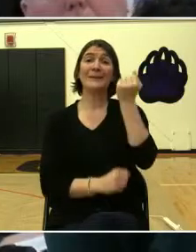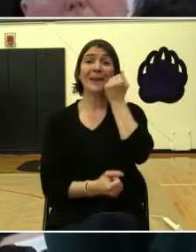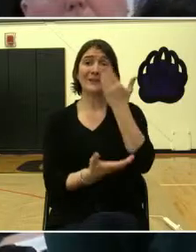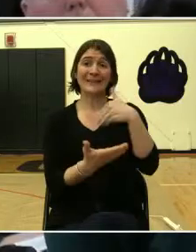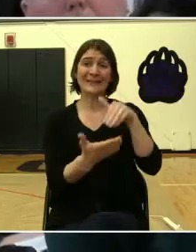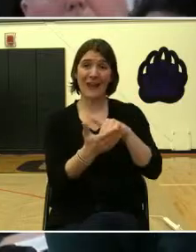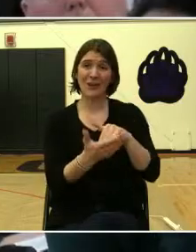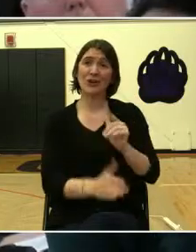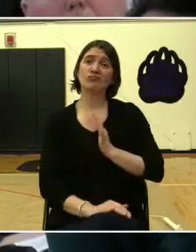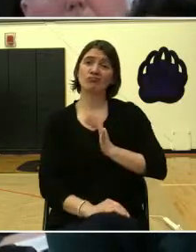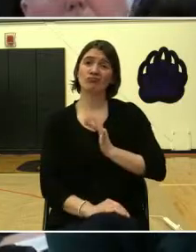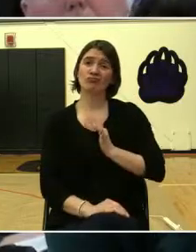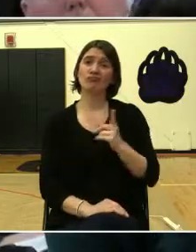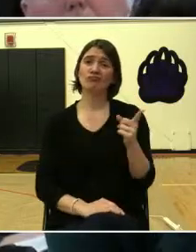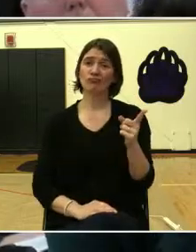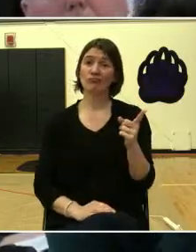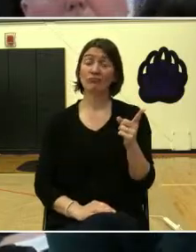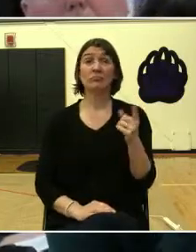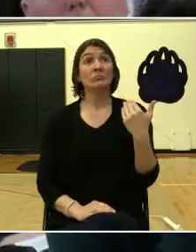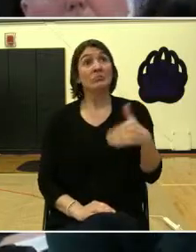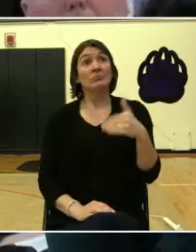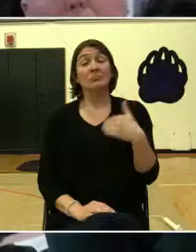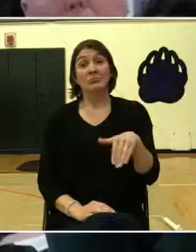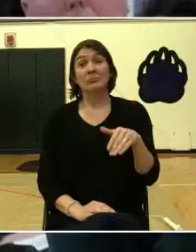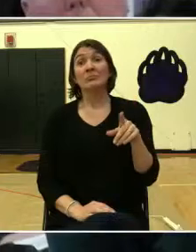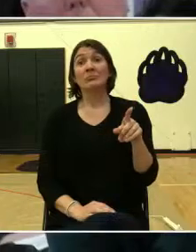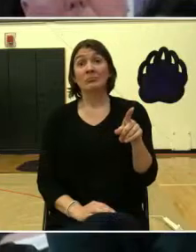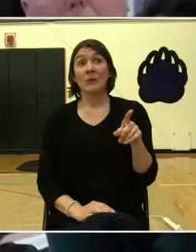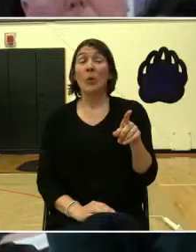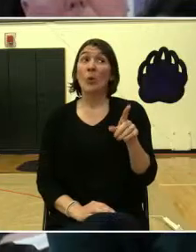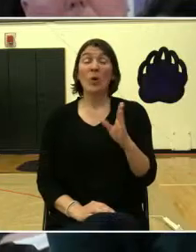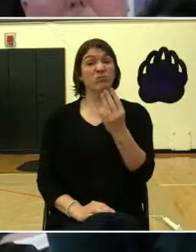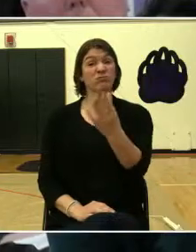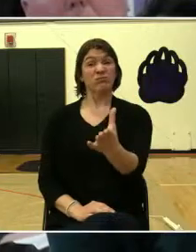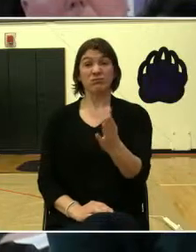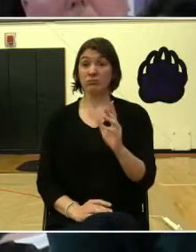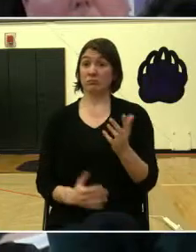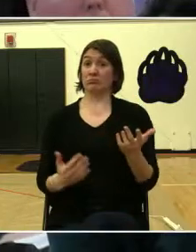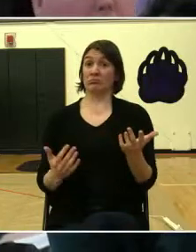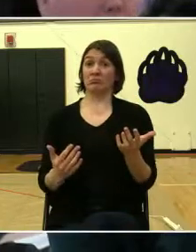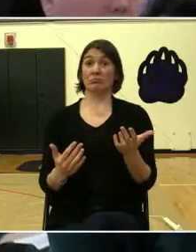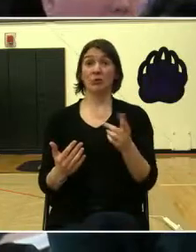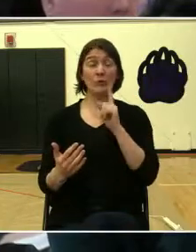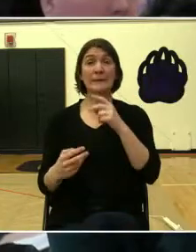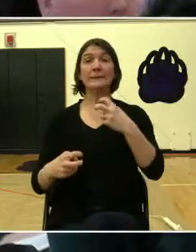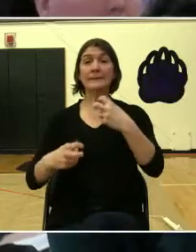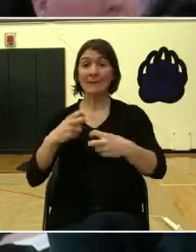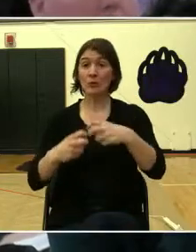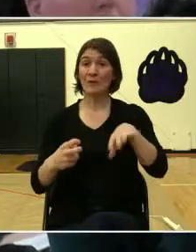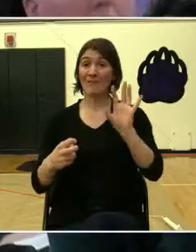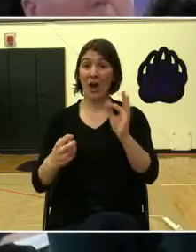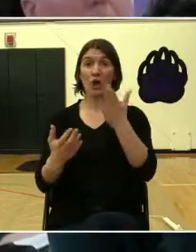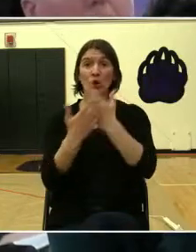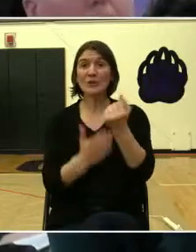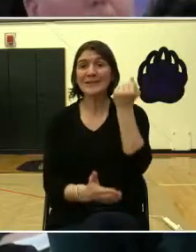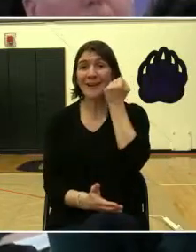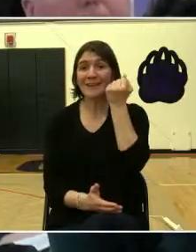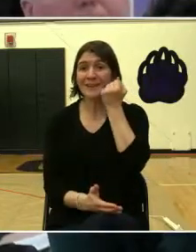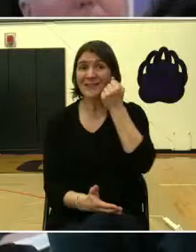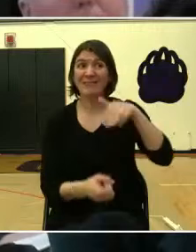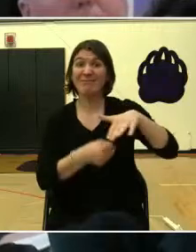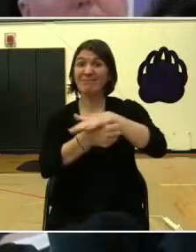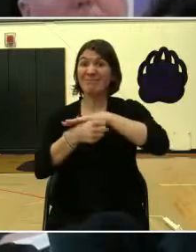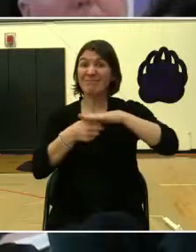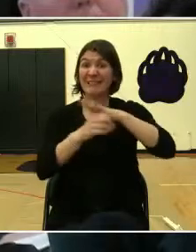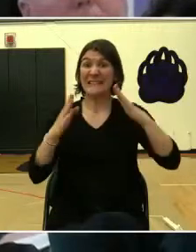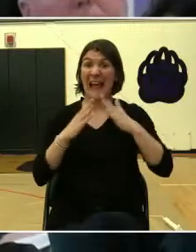Center um it is extremely difficult to find dental care in